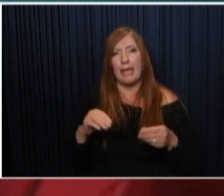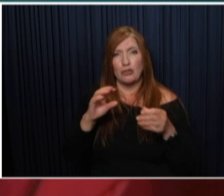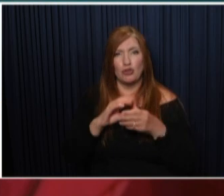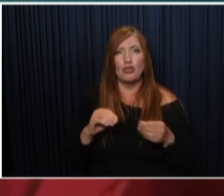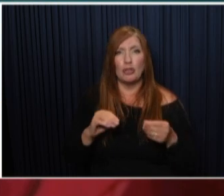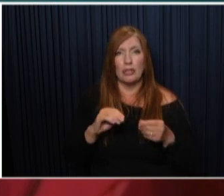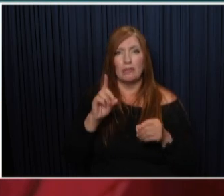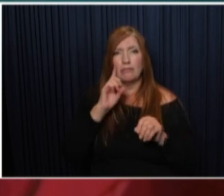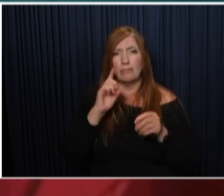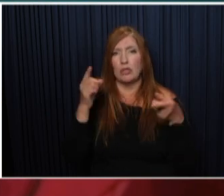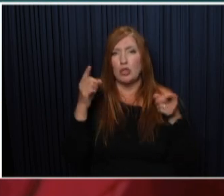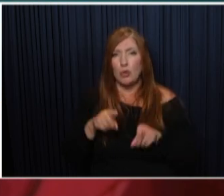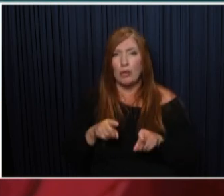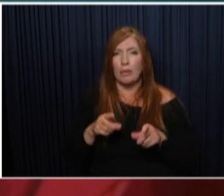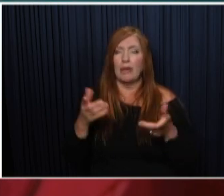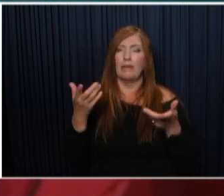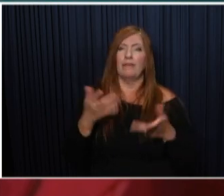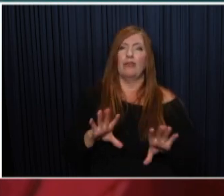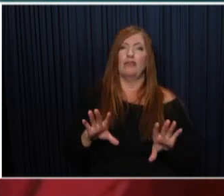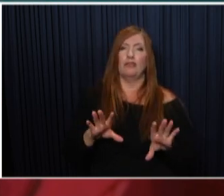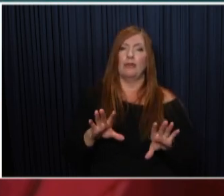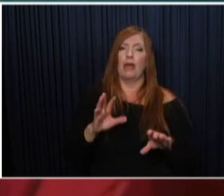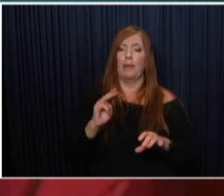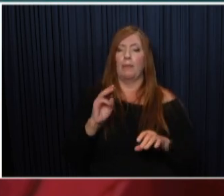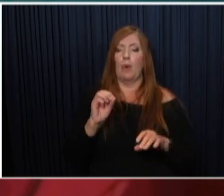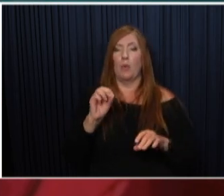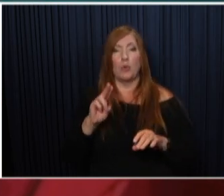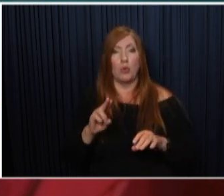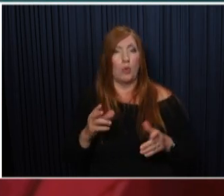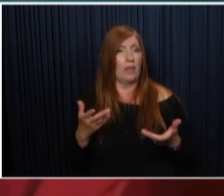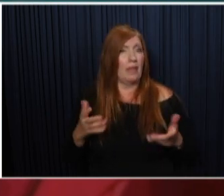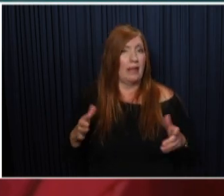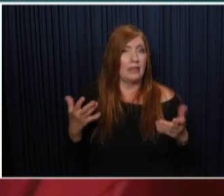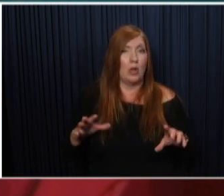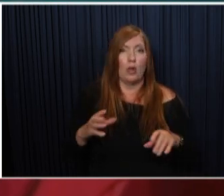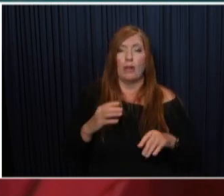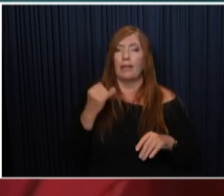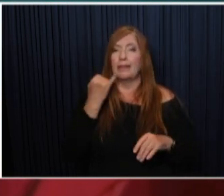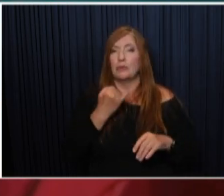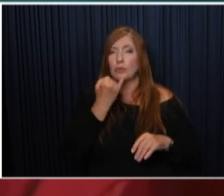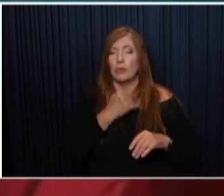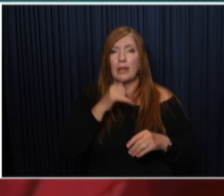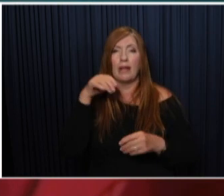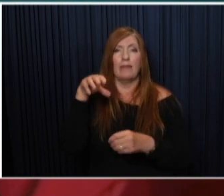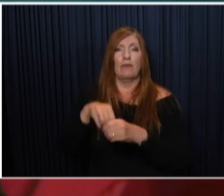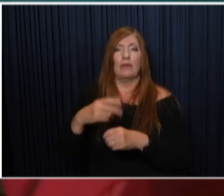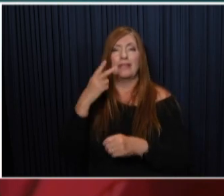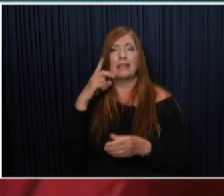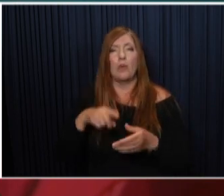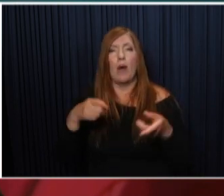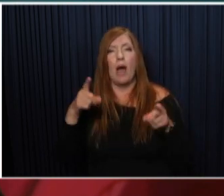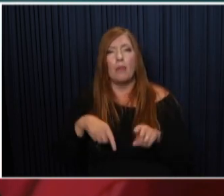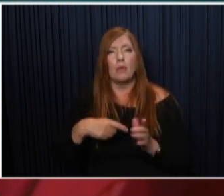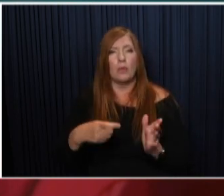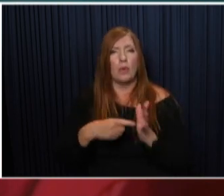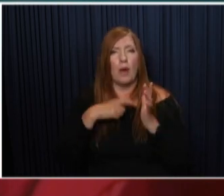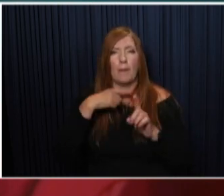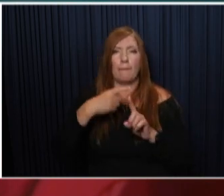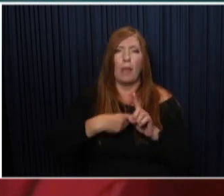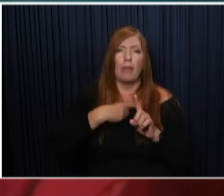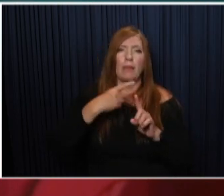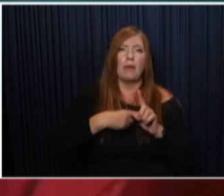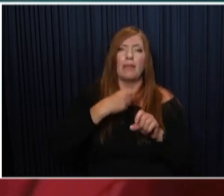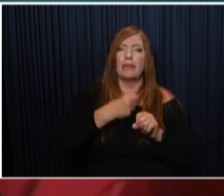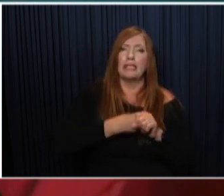an agreement had been reached. It's only an MOU, and Israel wasn't part of it. Let's see how that works. It's going to take months, if not years, to get that